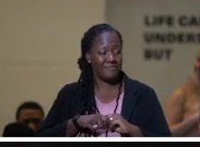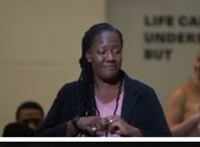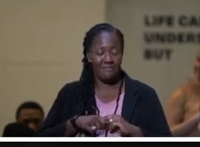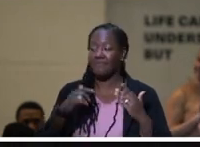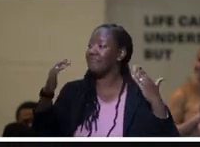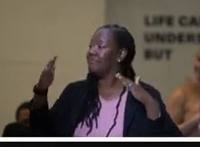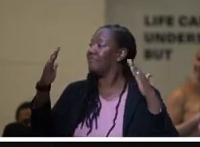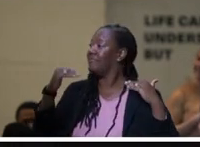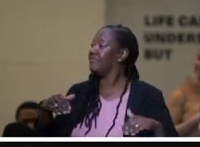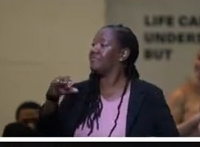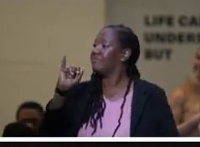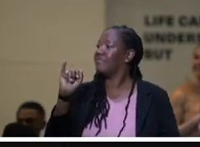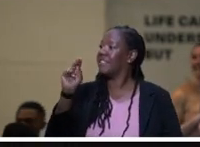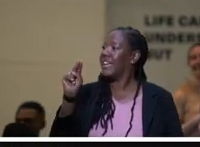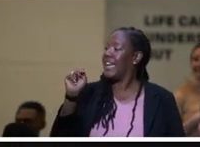Vincent Lee,